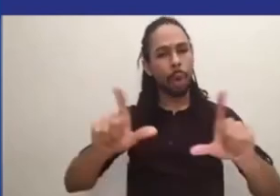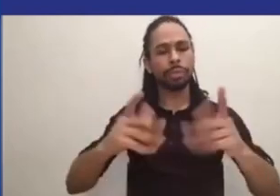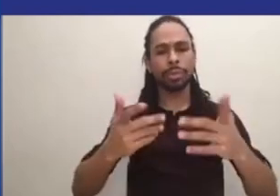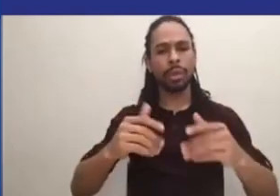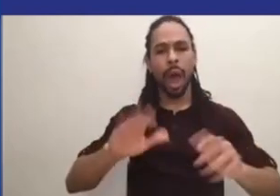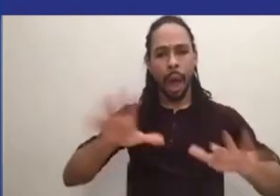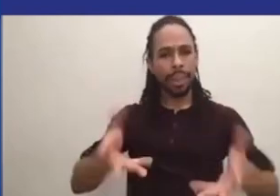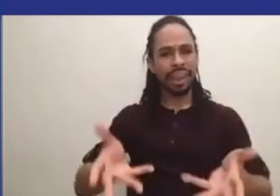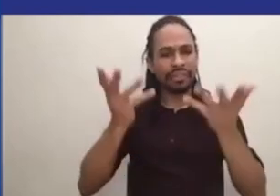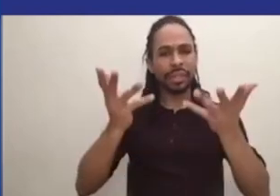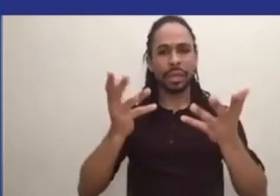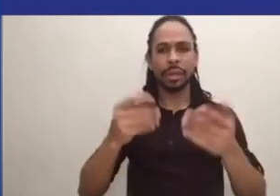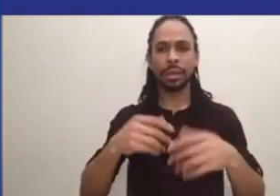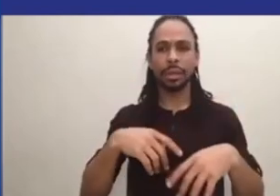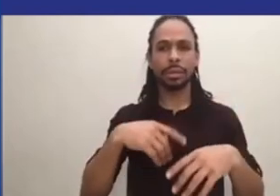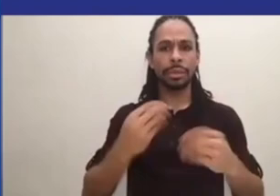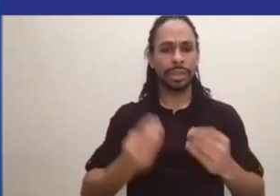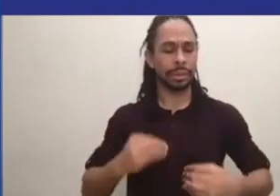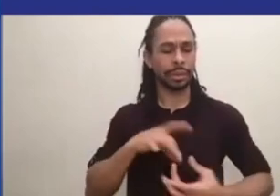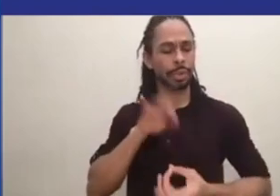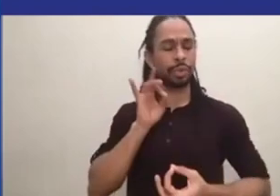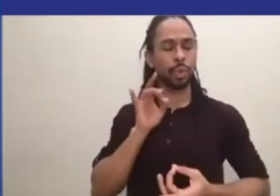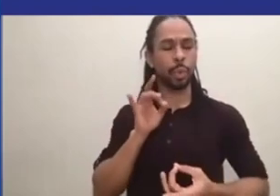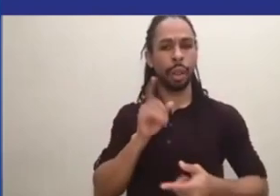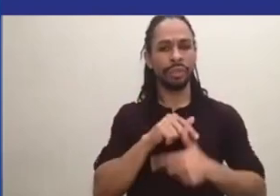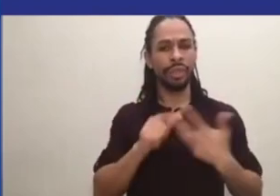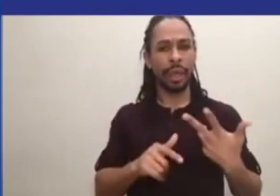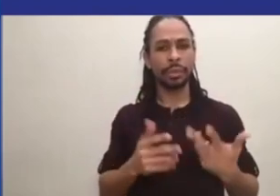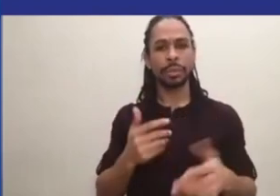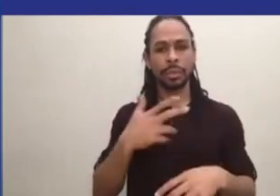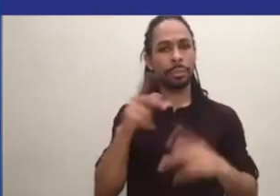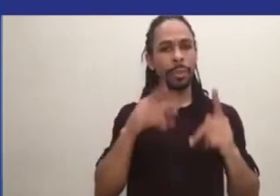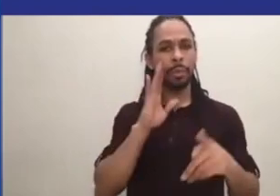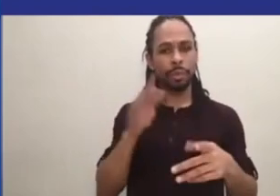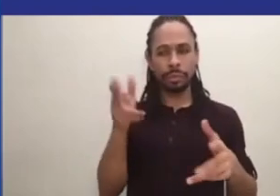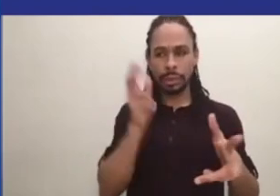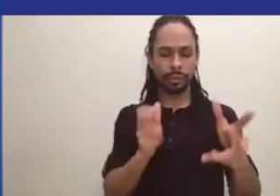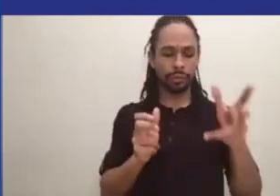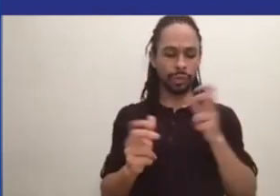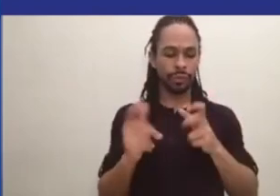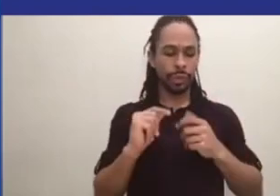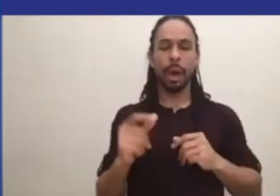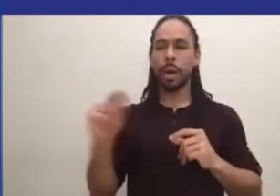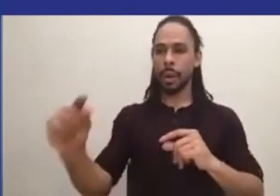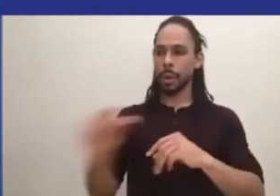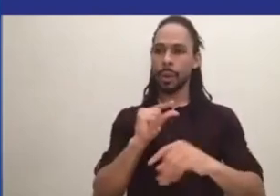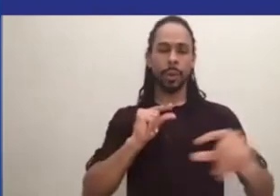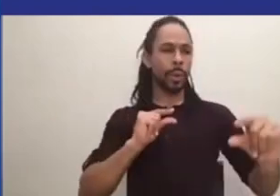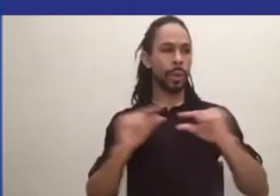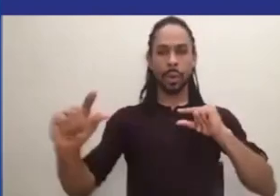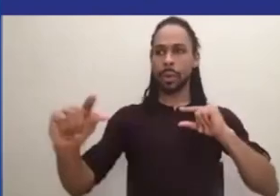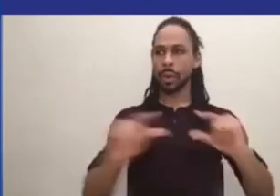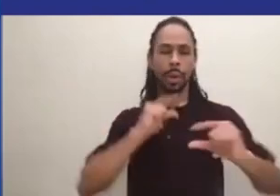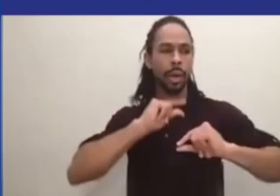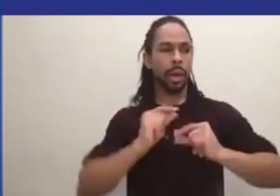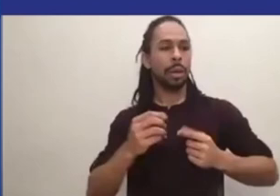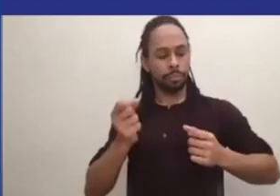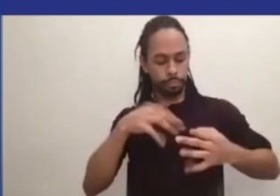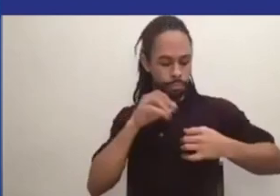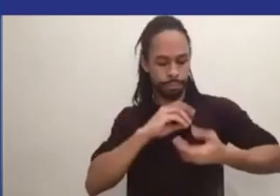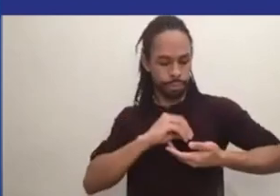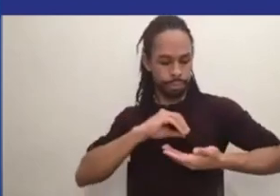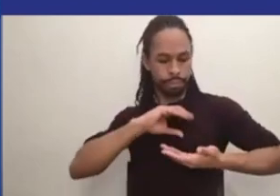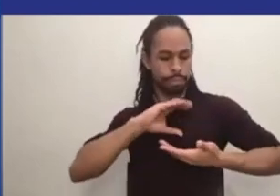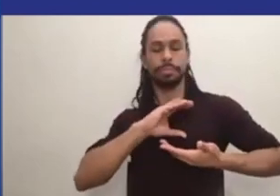will receive it little by little in that way, in person, connecting with people, but